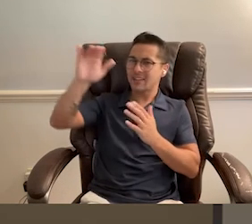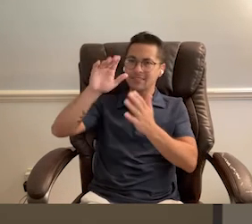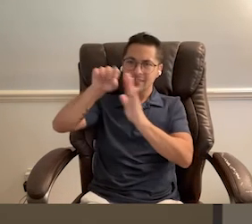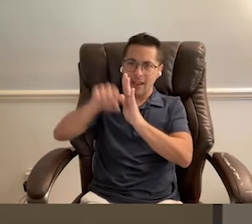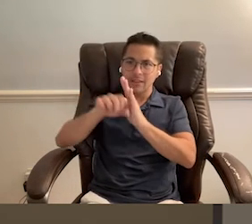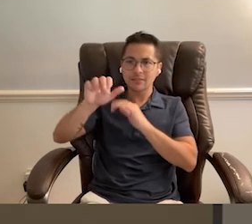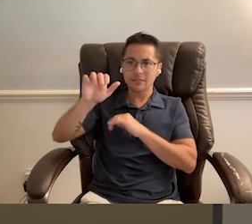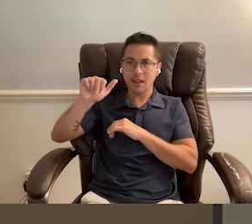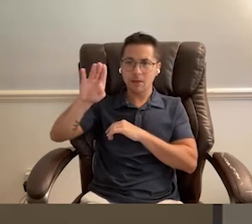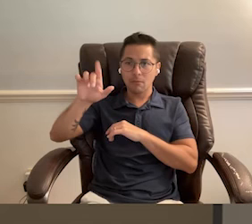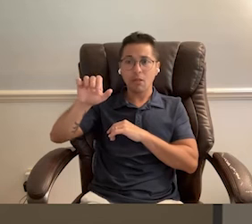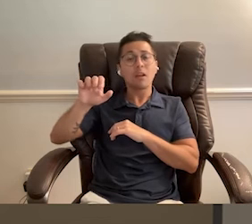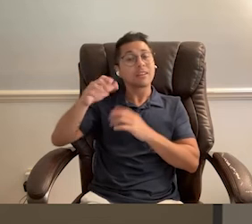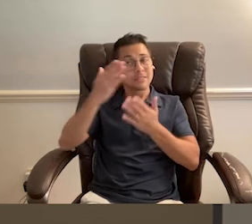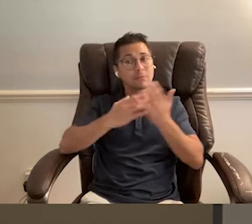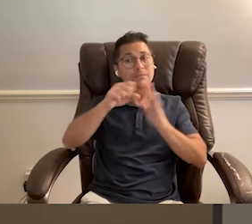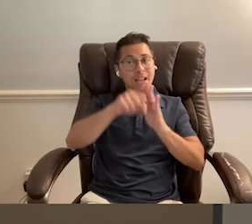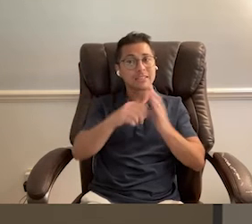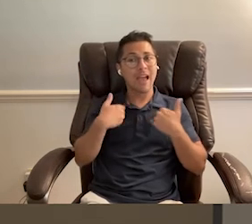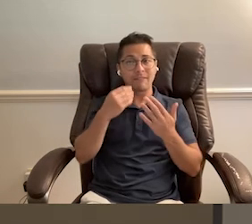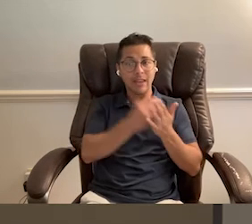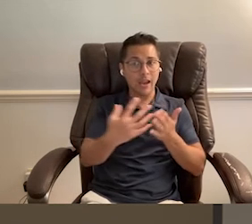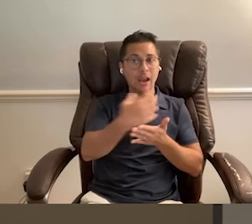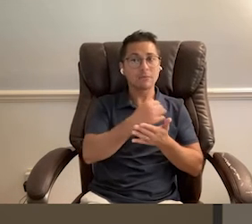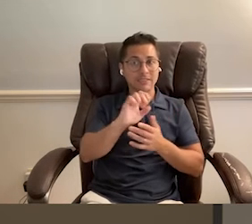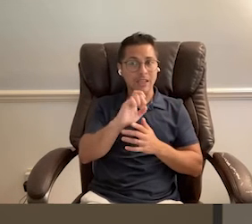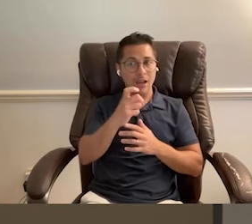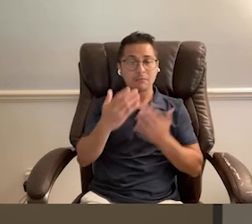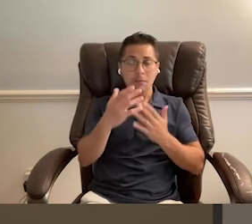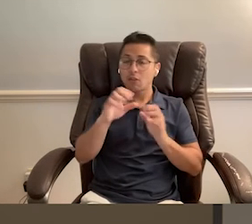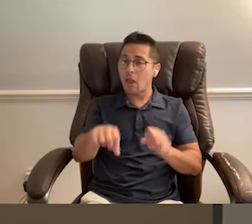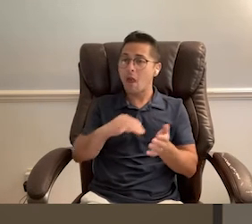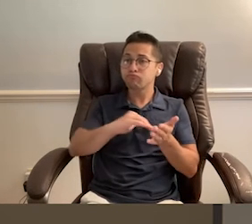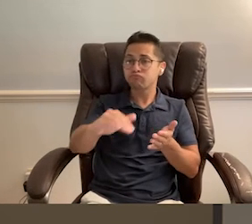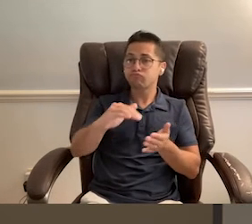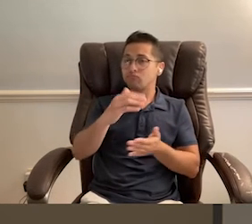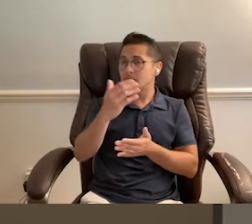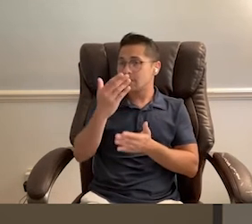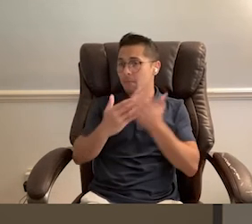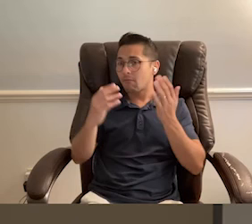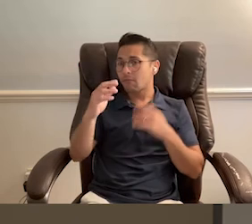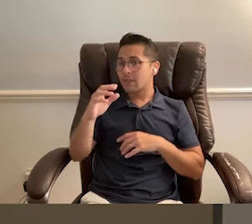income tax might let you write out some of your state income tax for contributions to an able account in their program. So